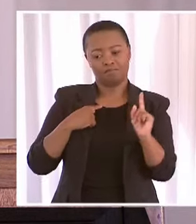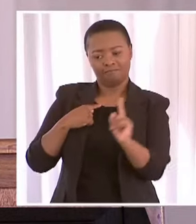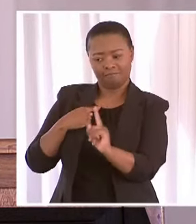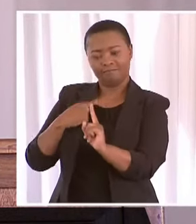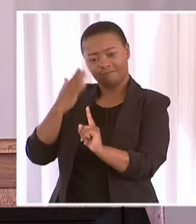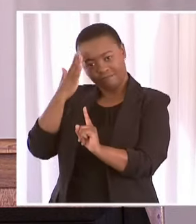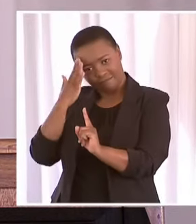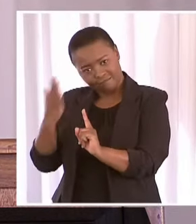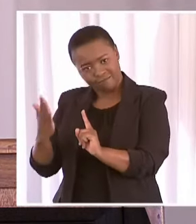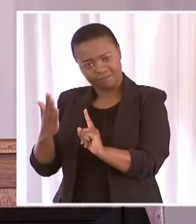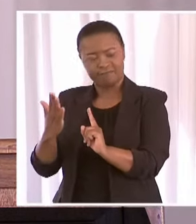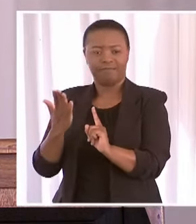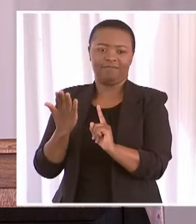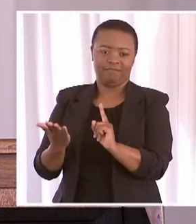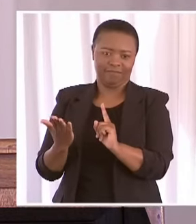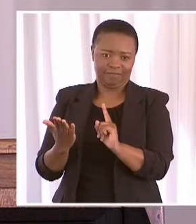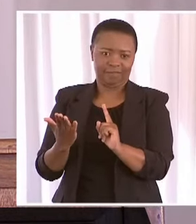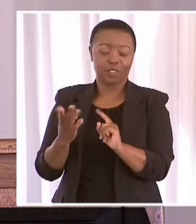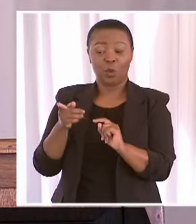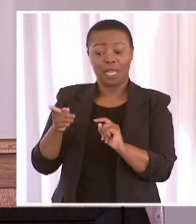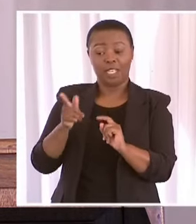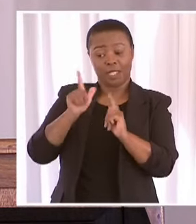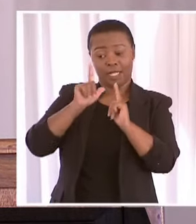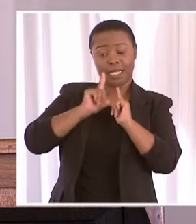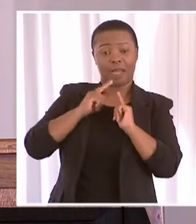And he said to me,